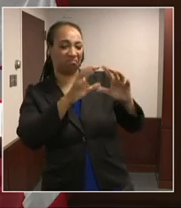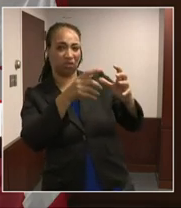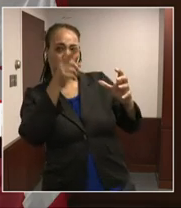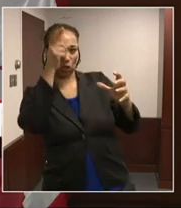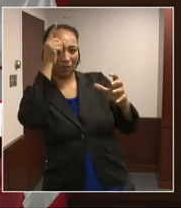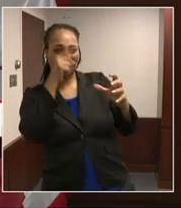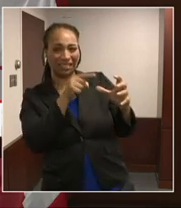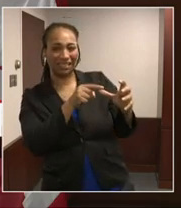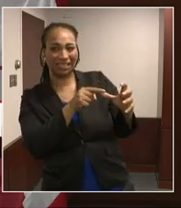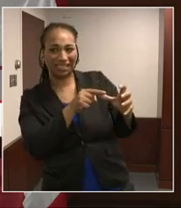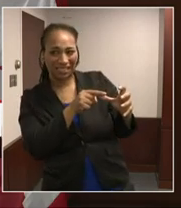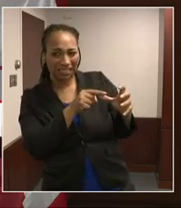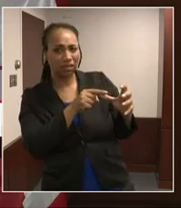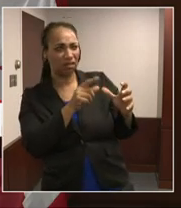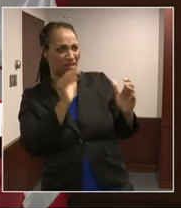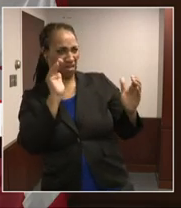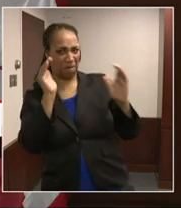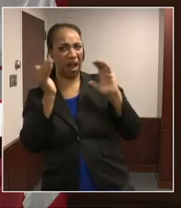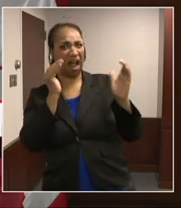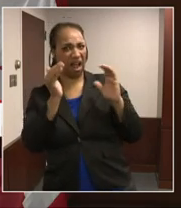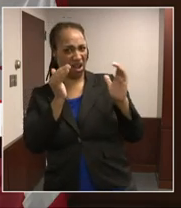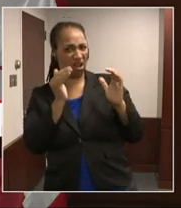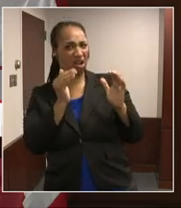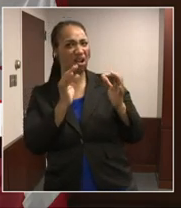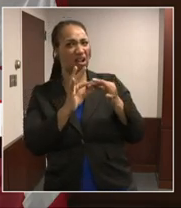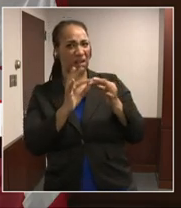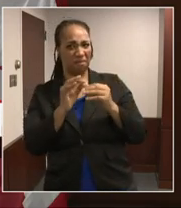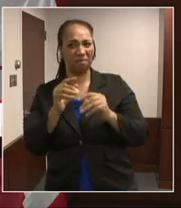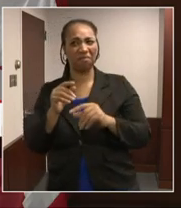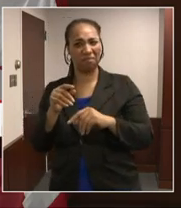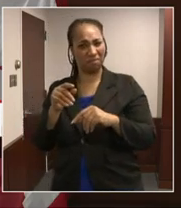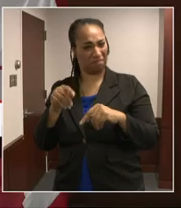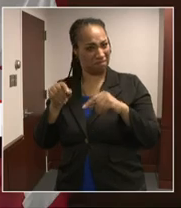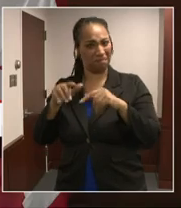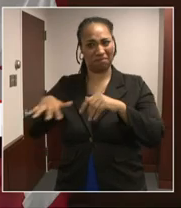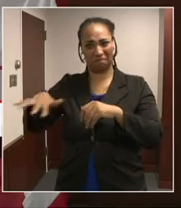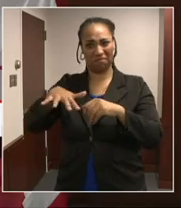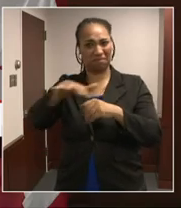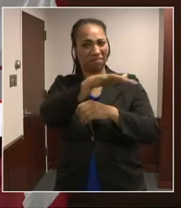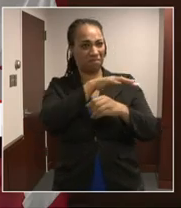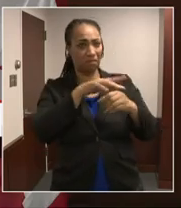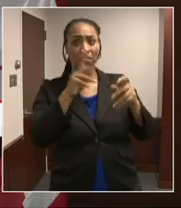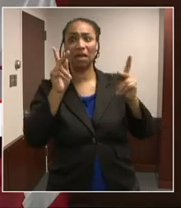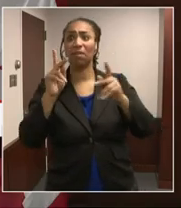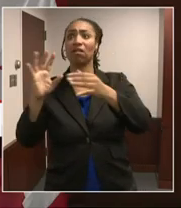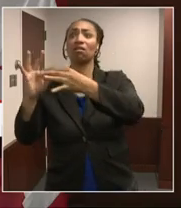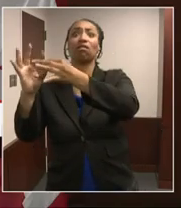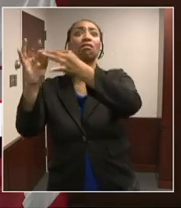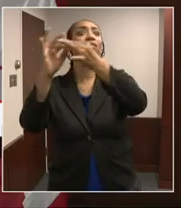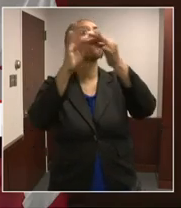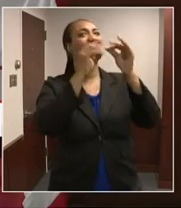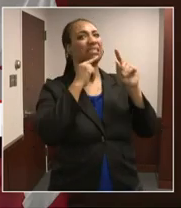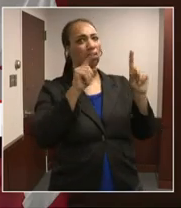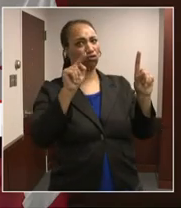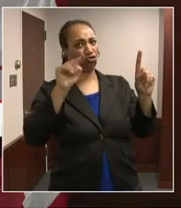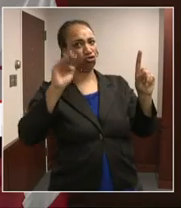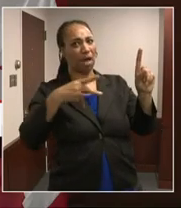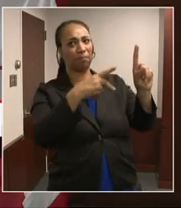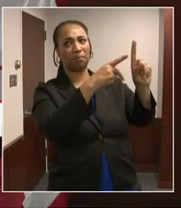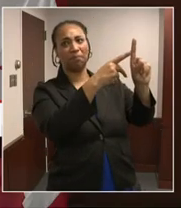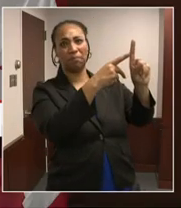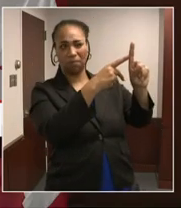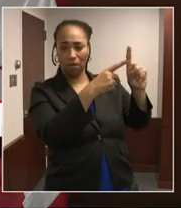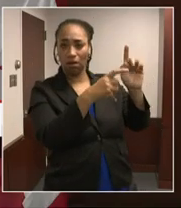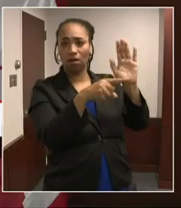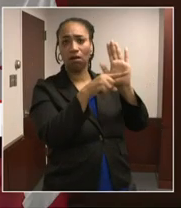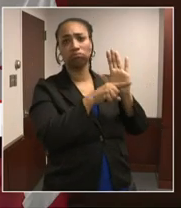against President Trump's actions. You've been walking, and you've been honest with us about you're not going to get on front of a camera every time he does something and